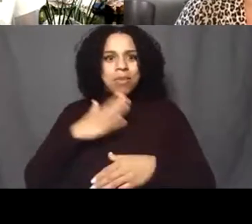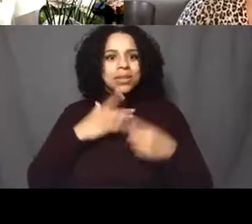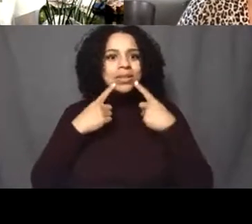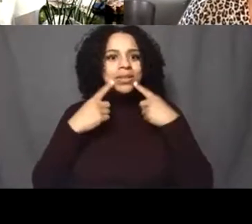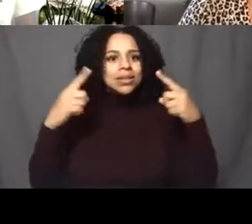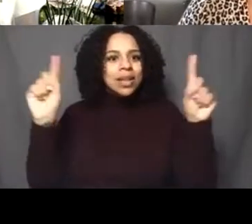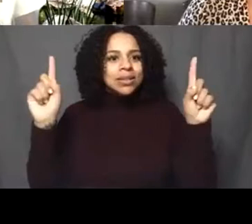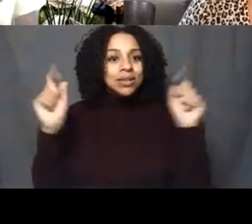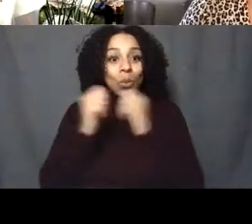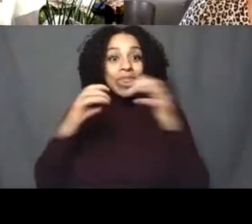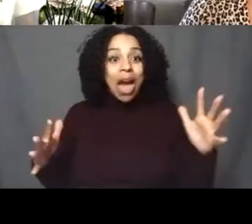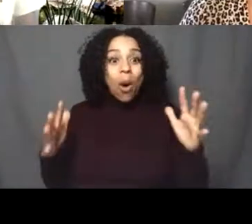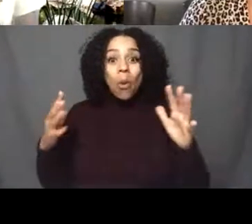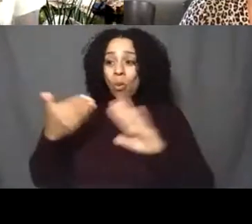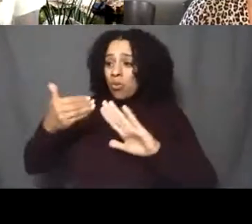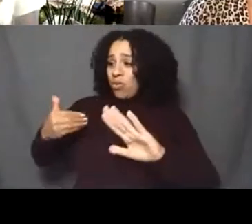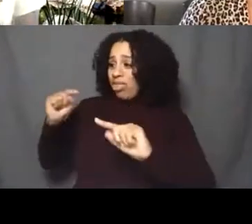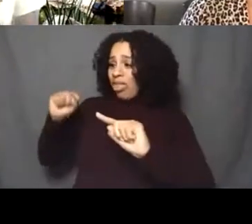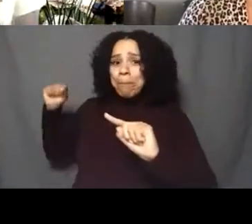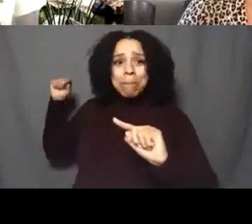it wouldn't have happened. And kind of having